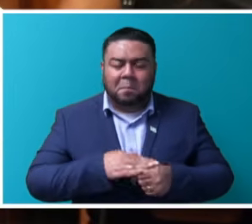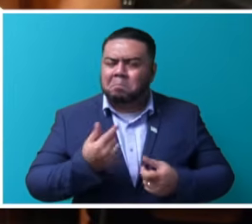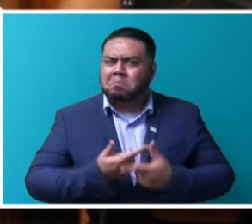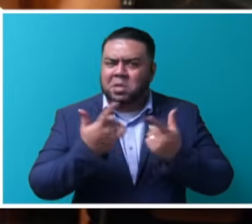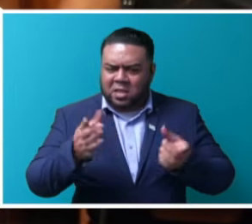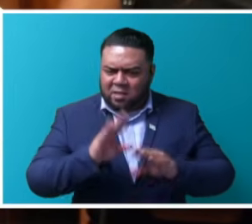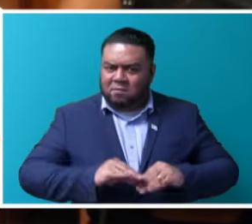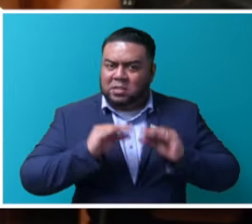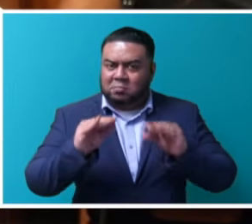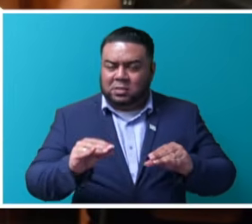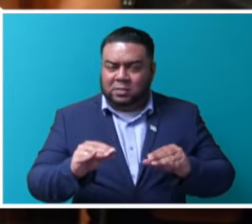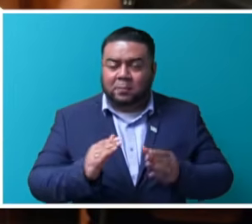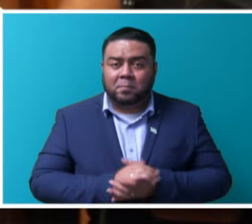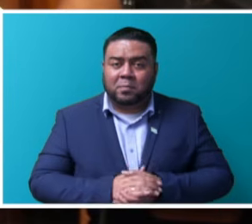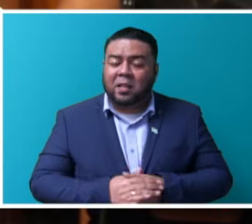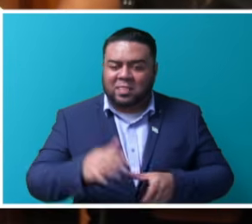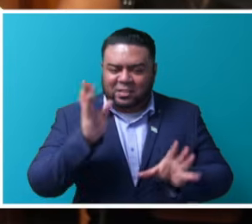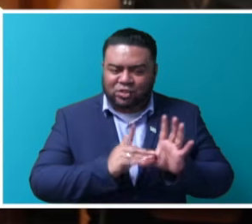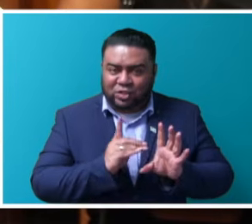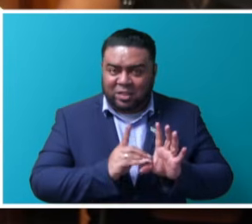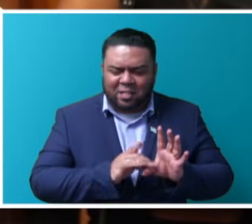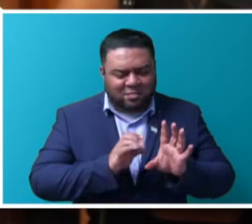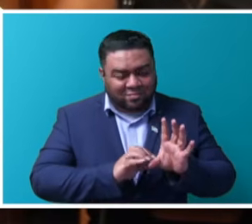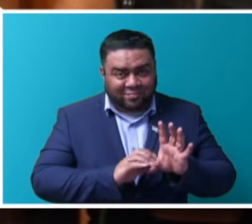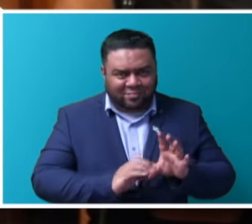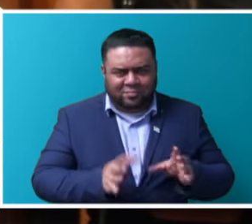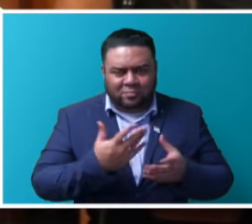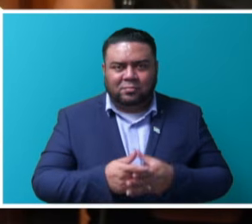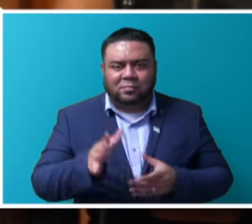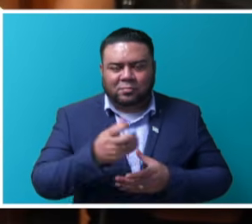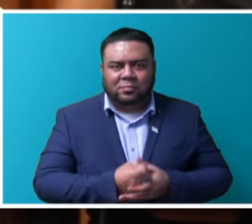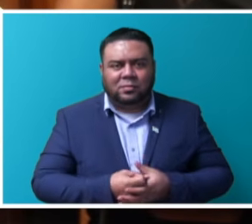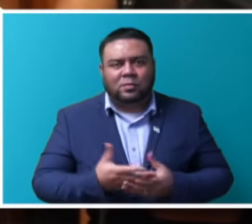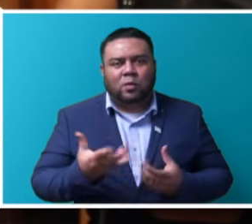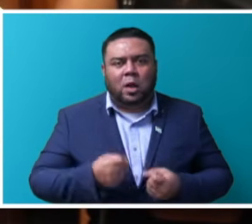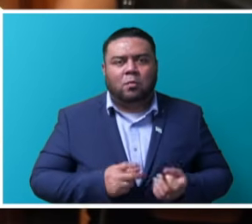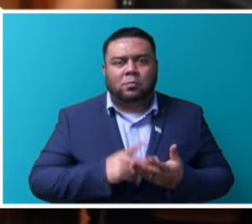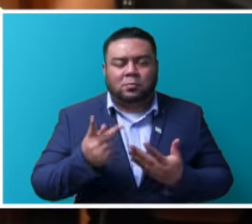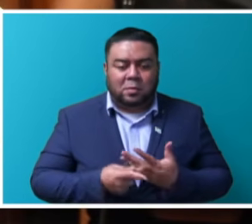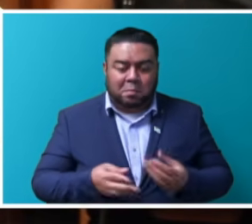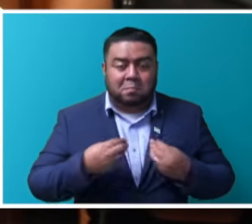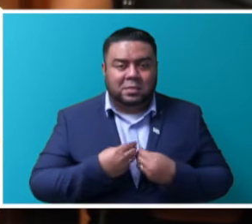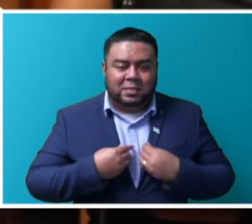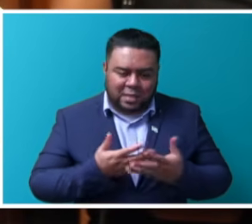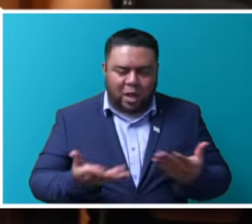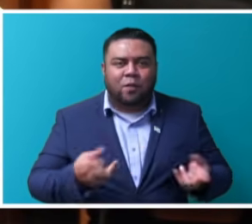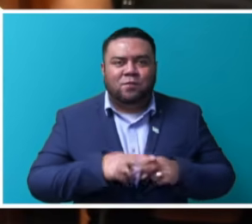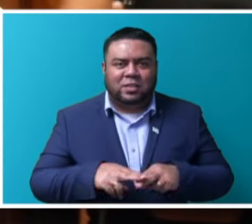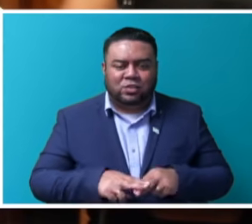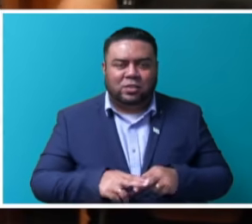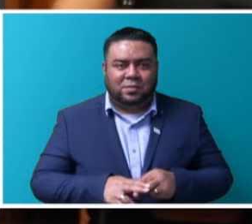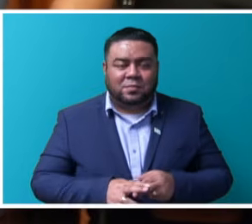the digitalization of government services through our flagship initiative, Business Now Fiji. For the first